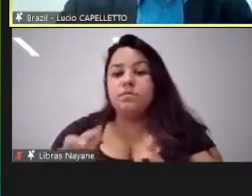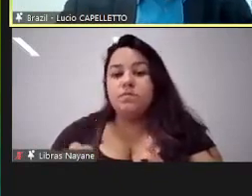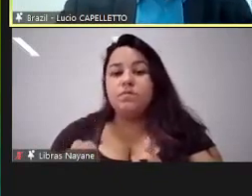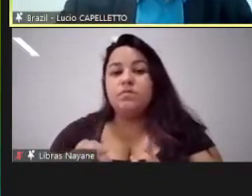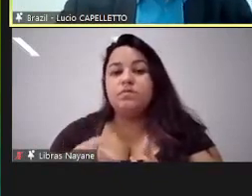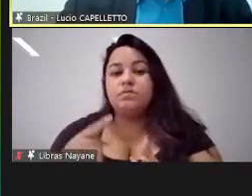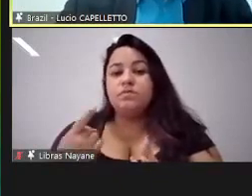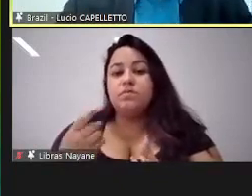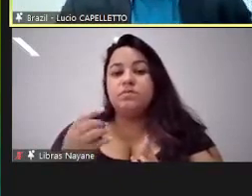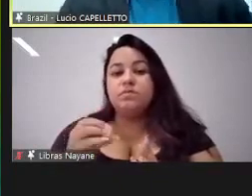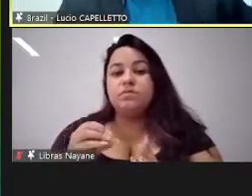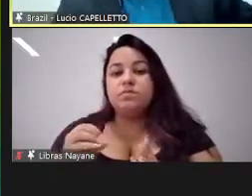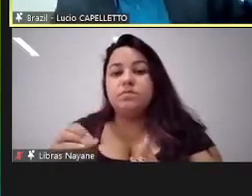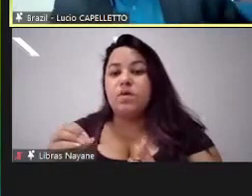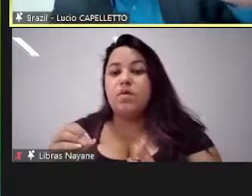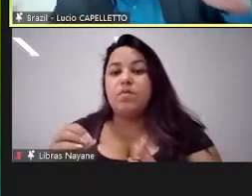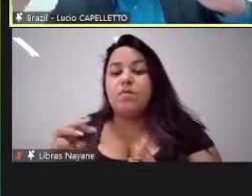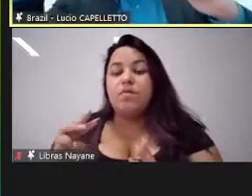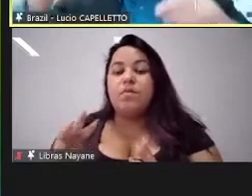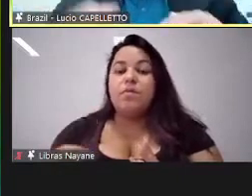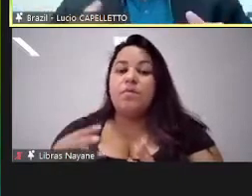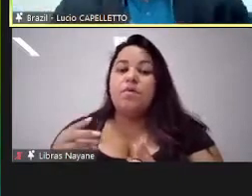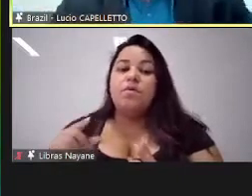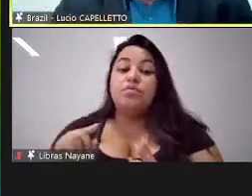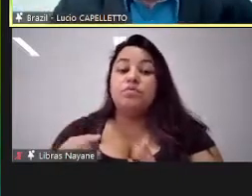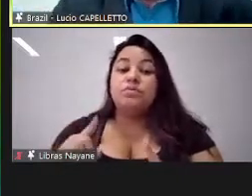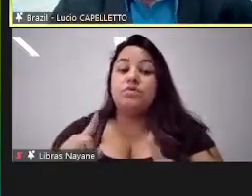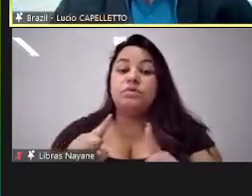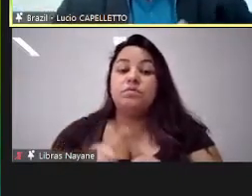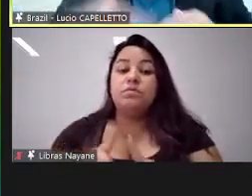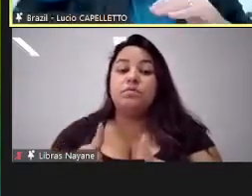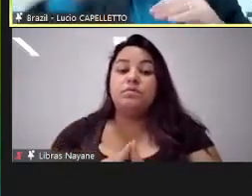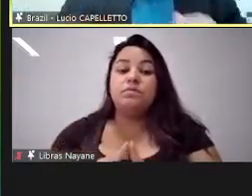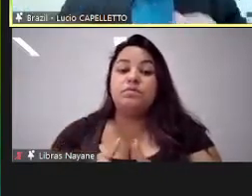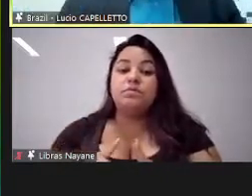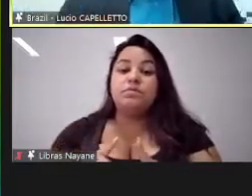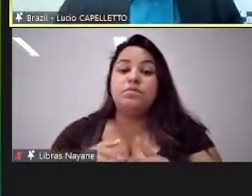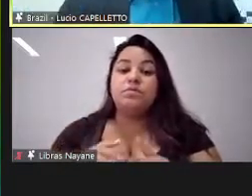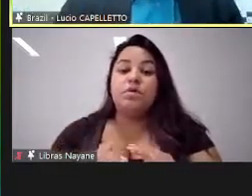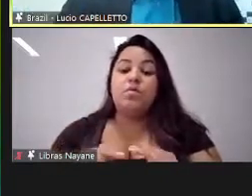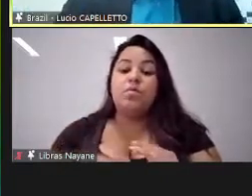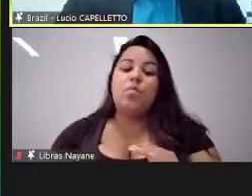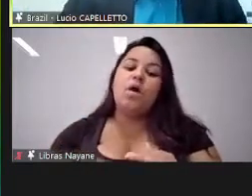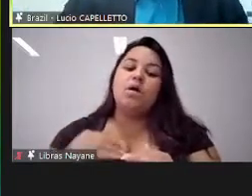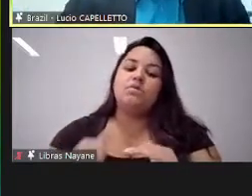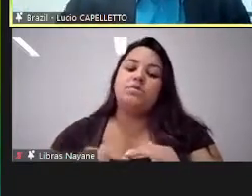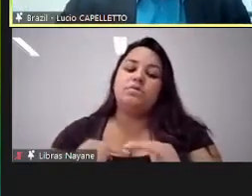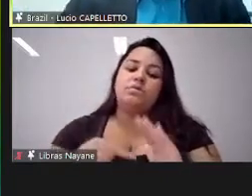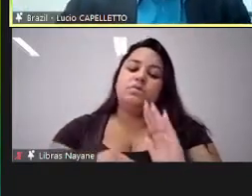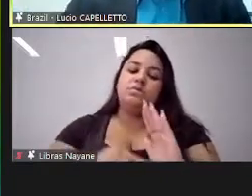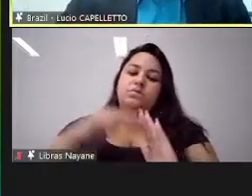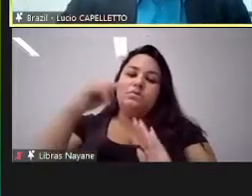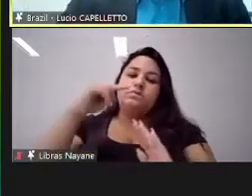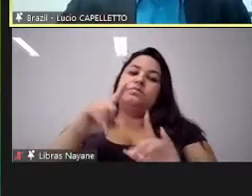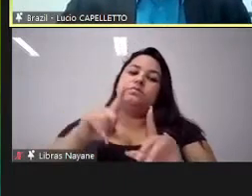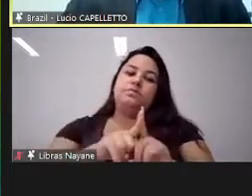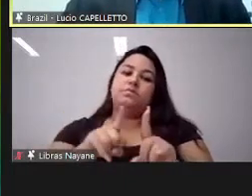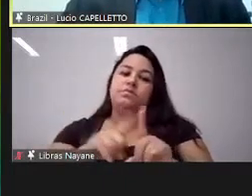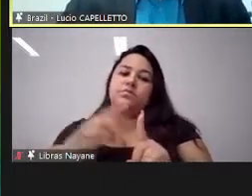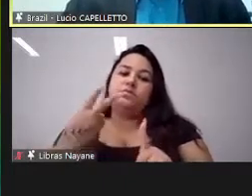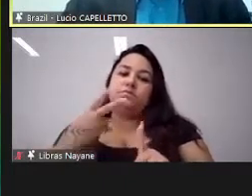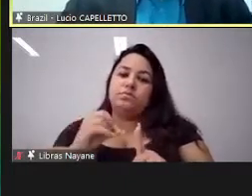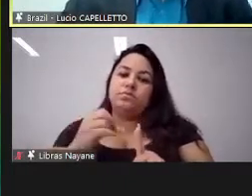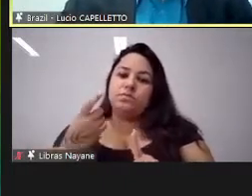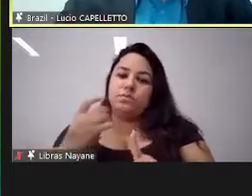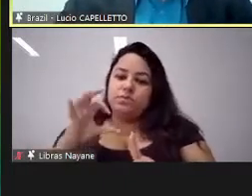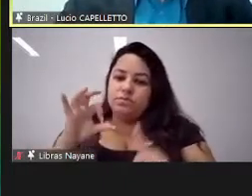also a drop. And the exchange rate that came from 4 to 5.6